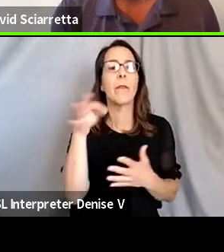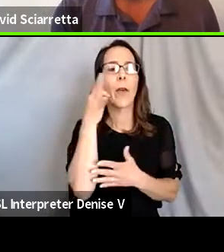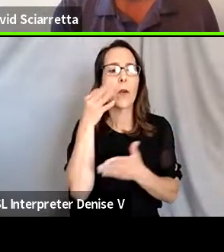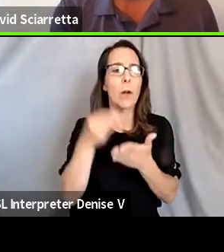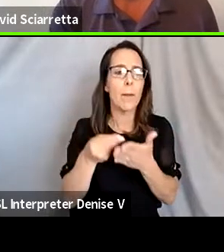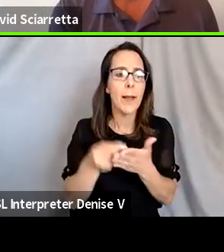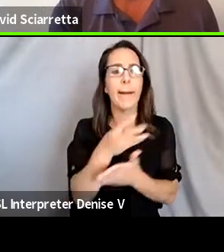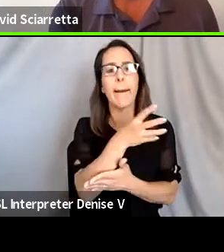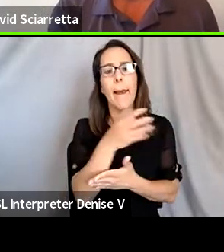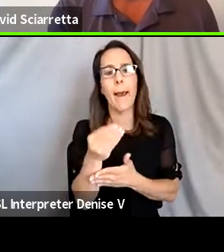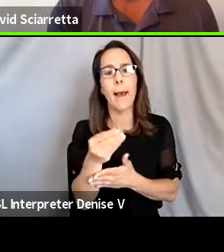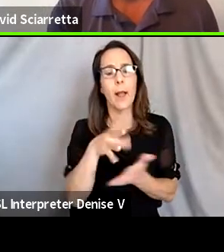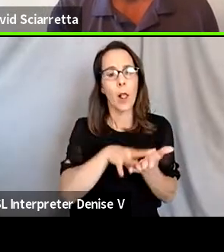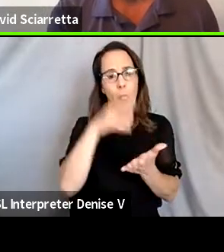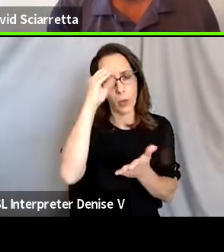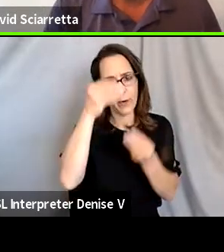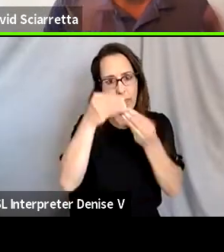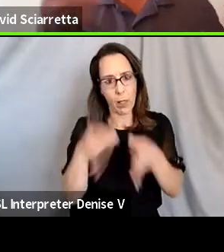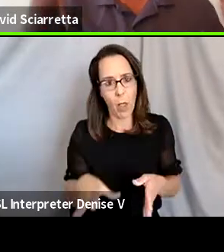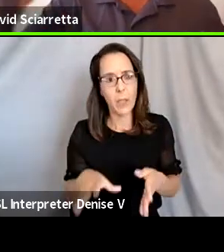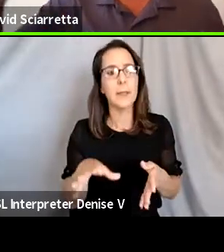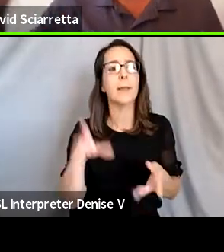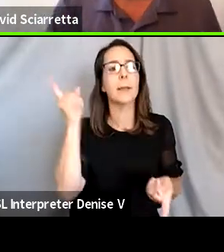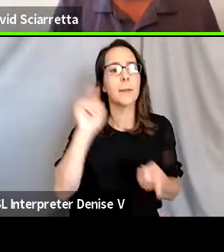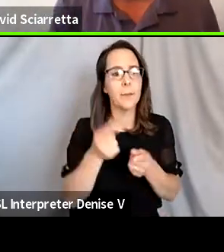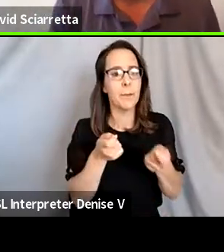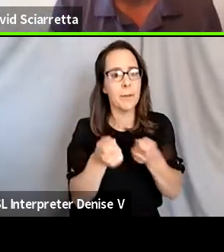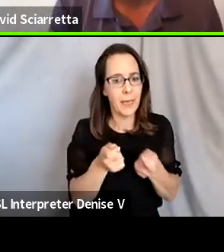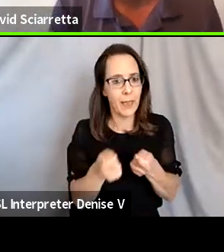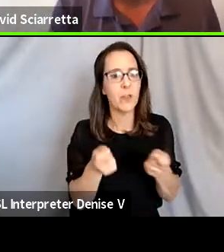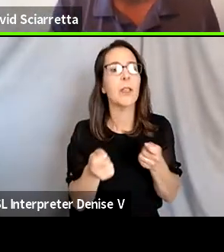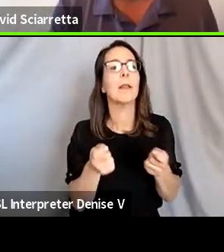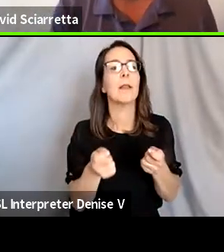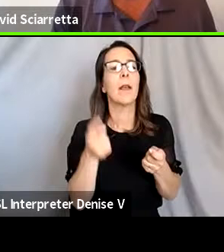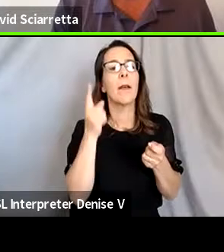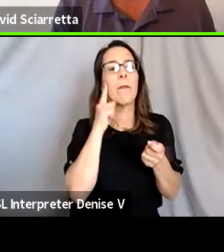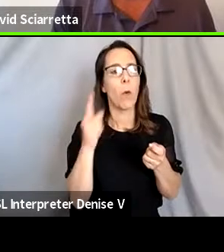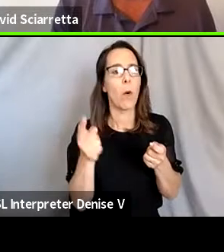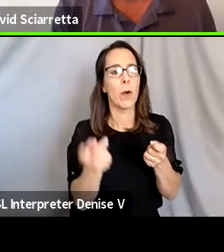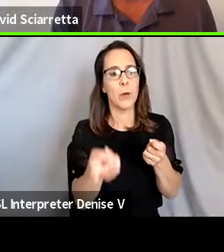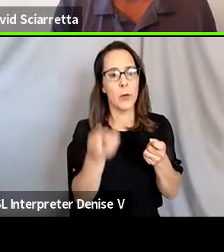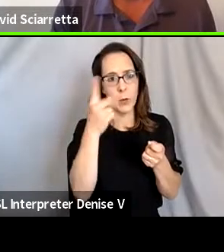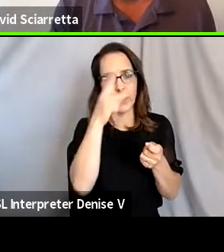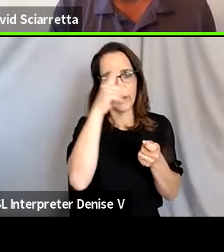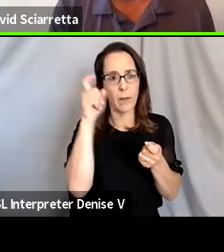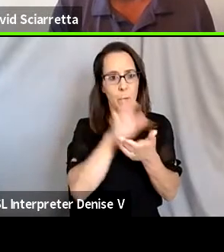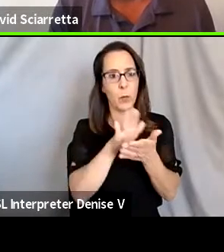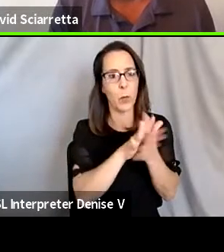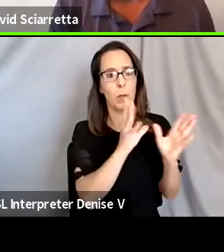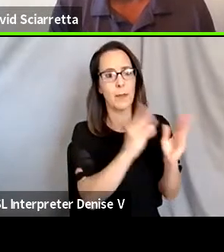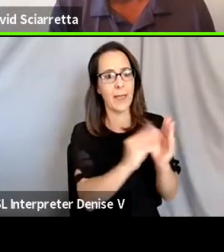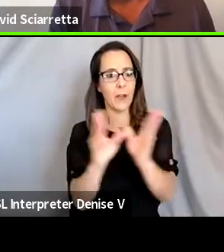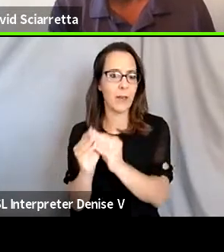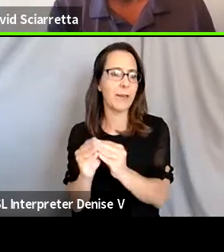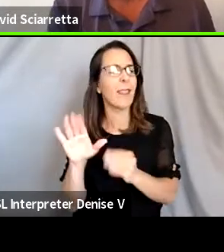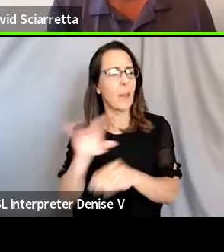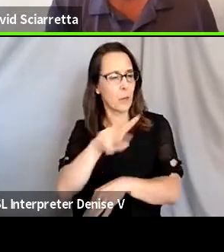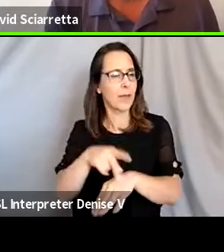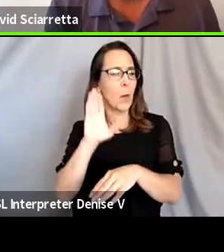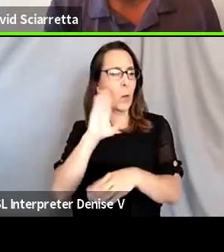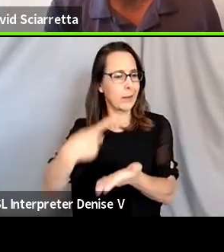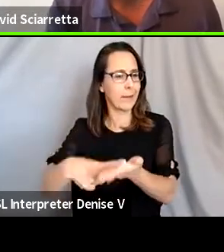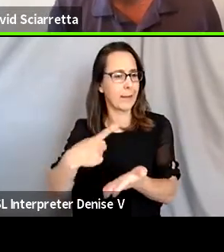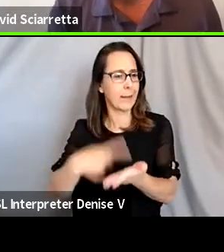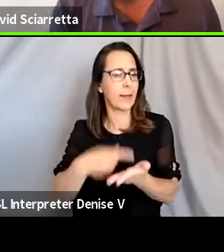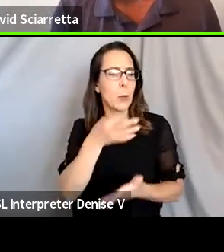for our 2-3 week summer school sessions that the principals are going to speak about in more detail in a